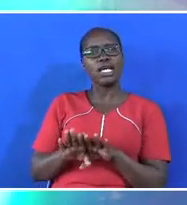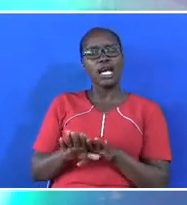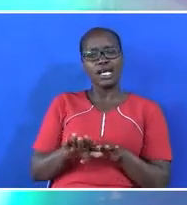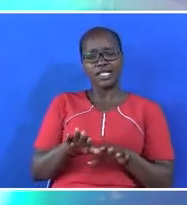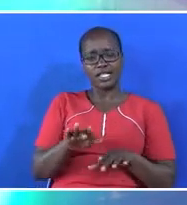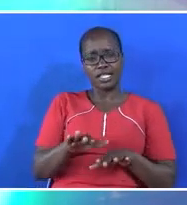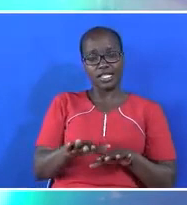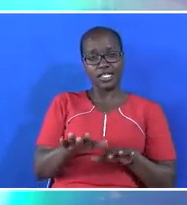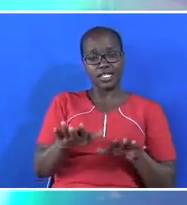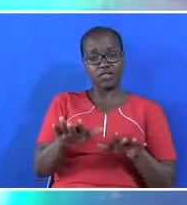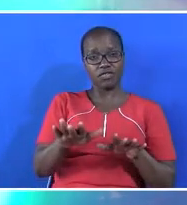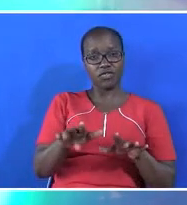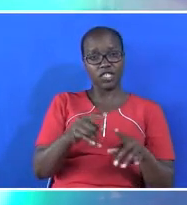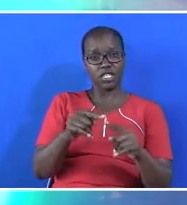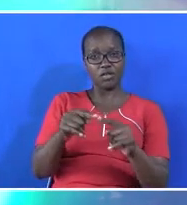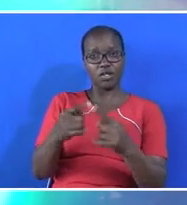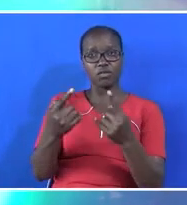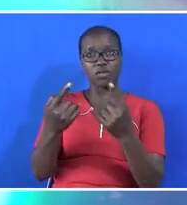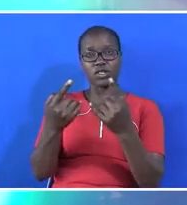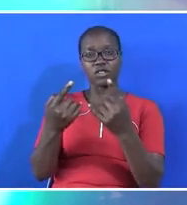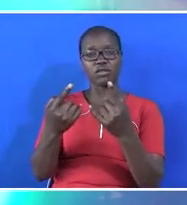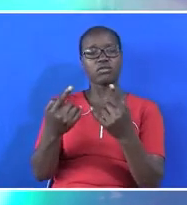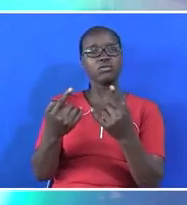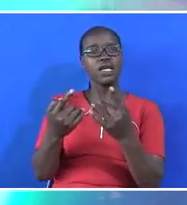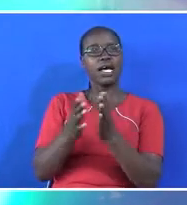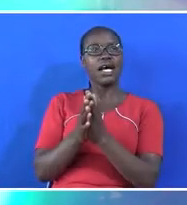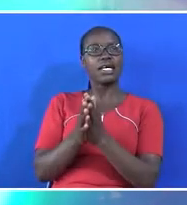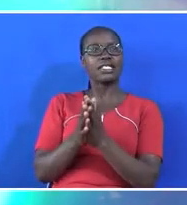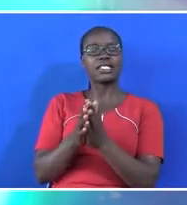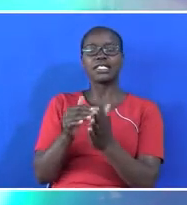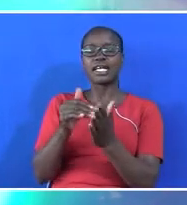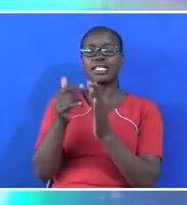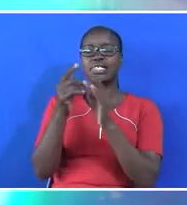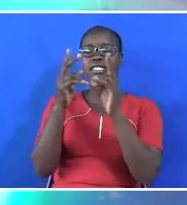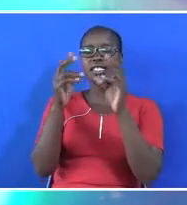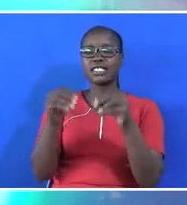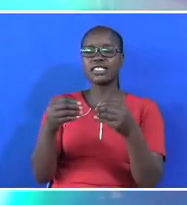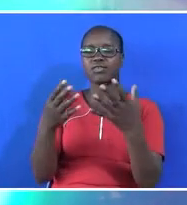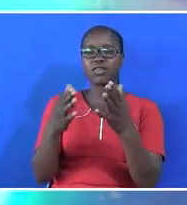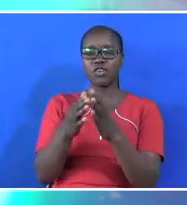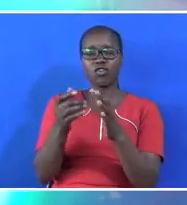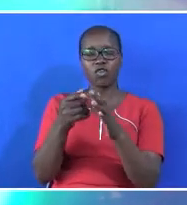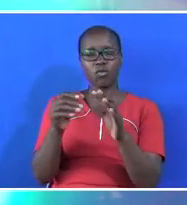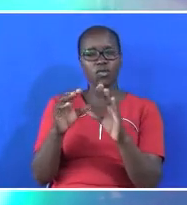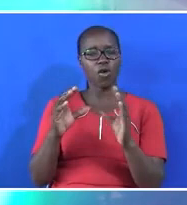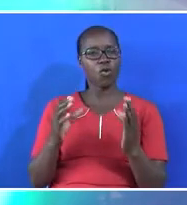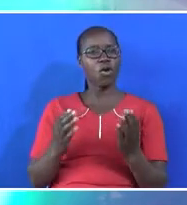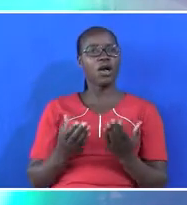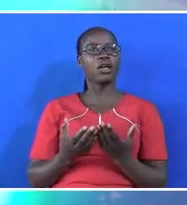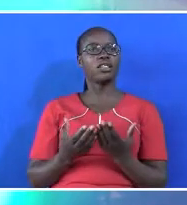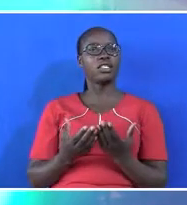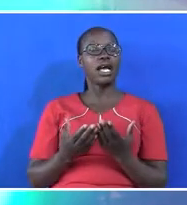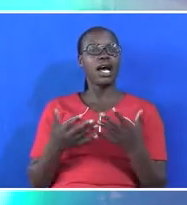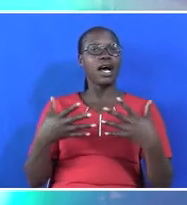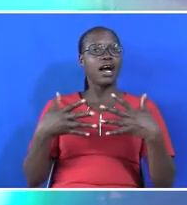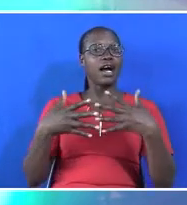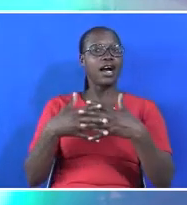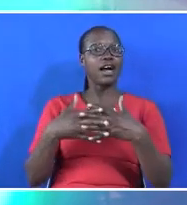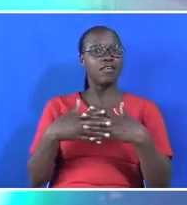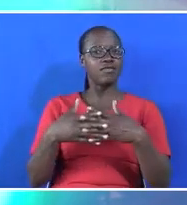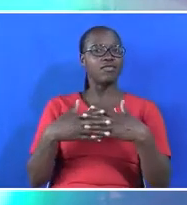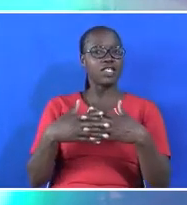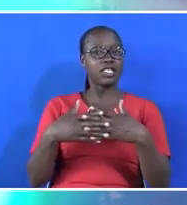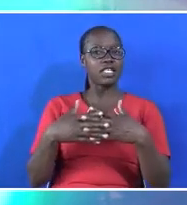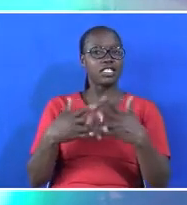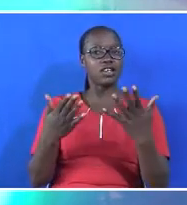doors when it breaks forth, as it had issued out of the womb? Have the gates of